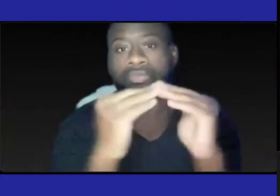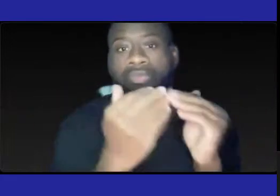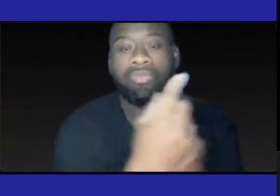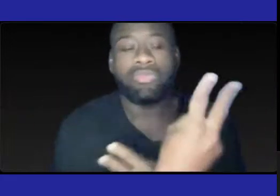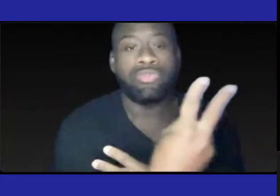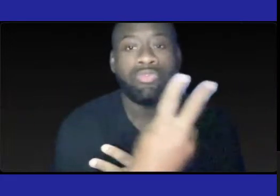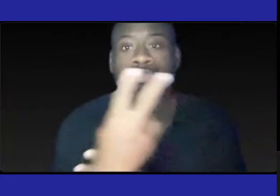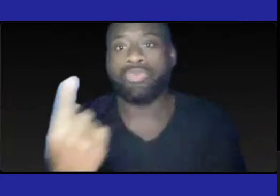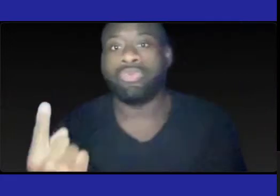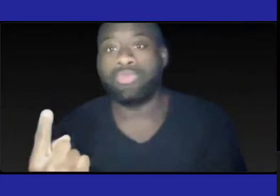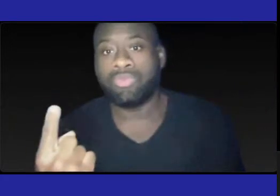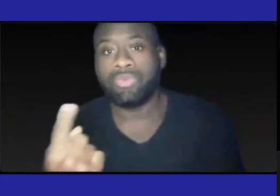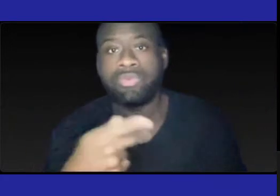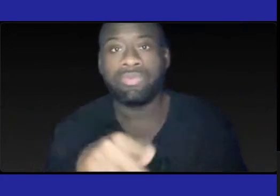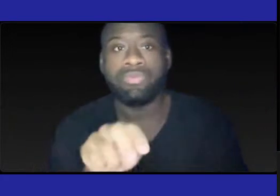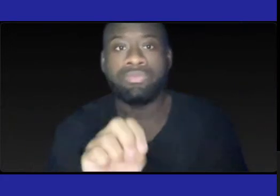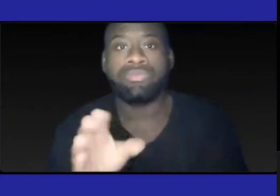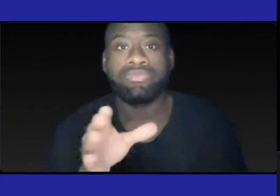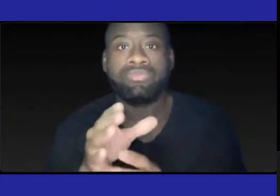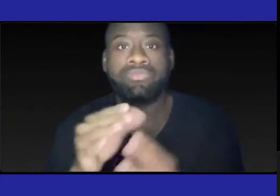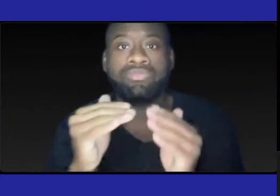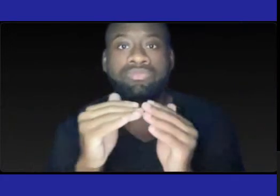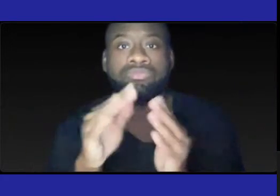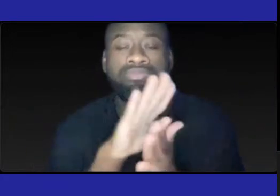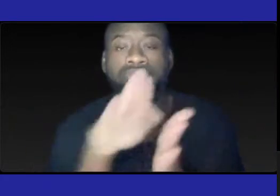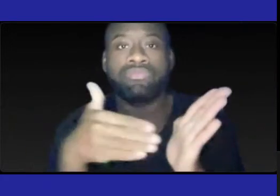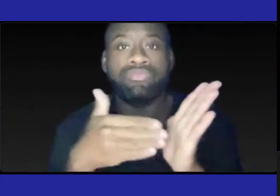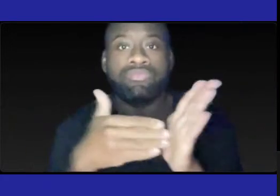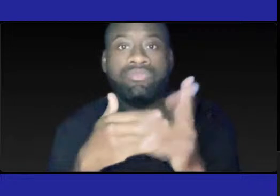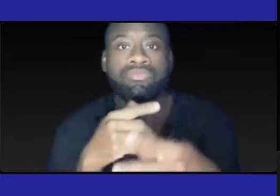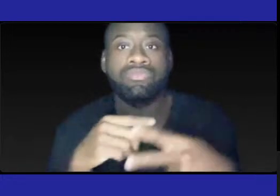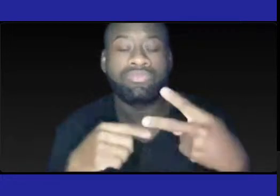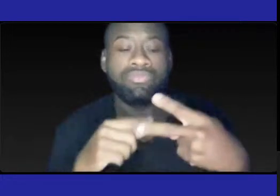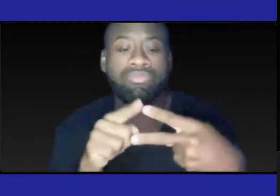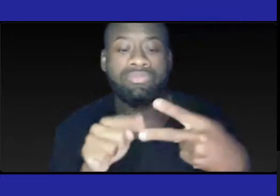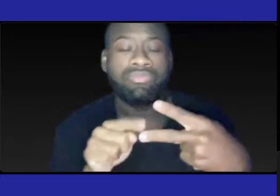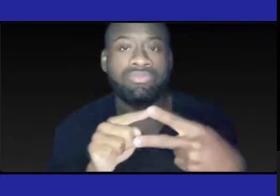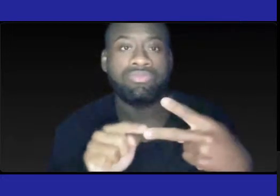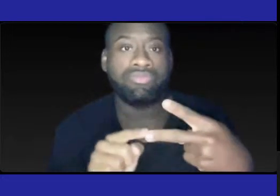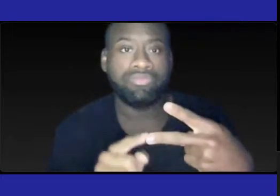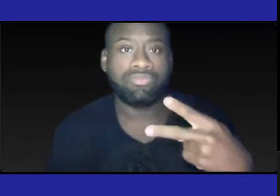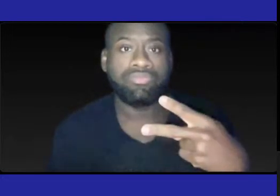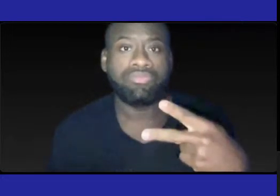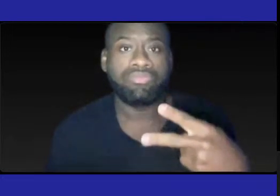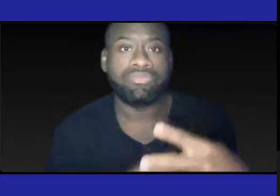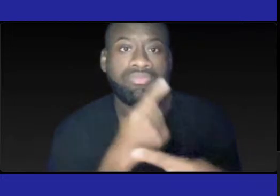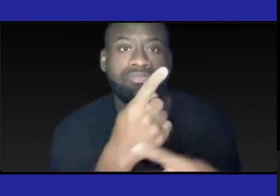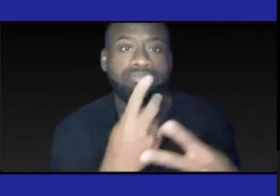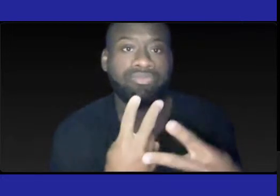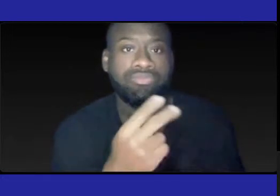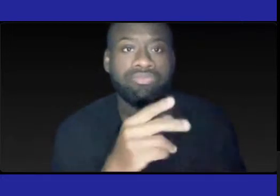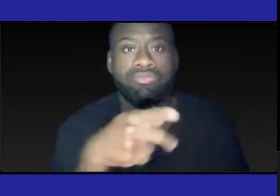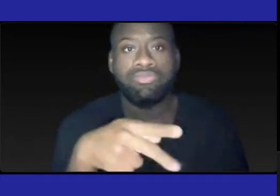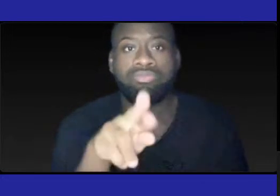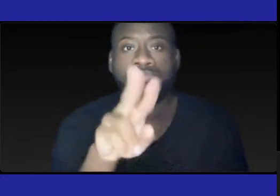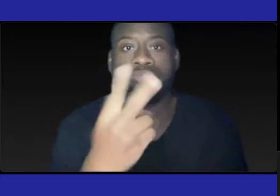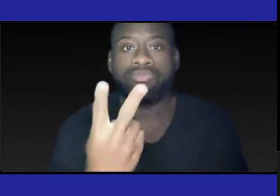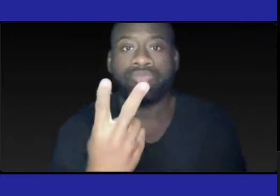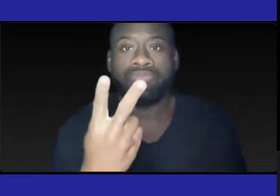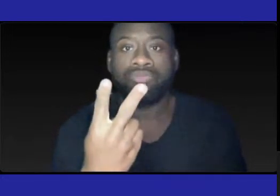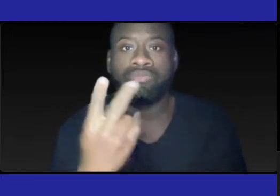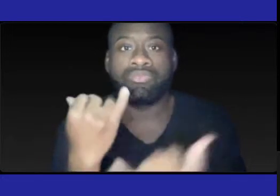ped center is a question of volume. So our pediatric trauma centers, so right now that's Bellevue and Jacobi,